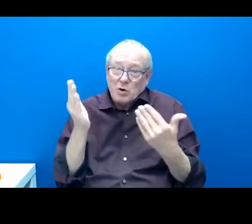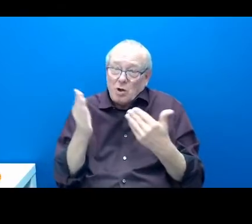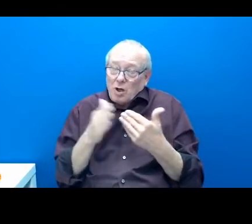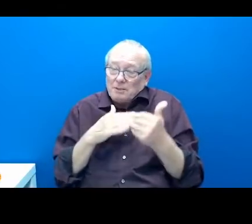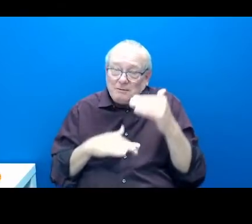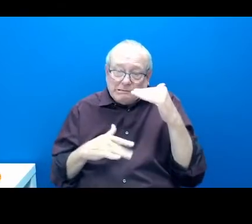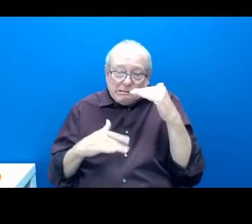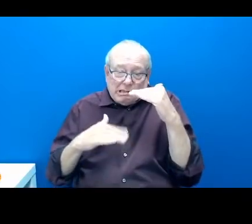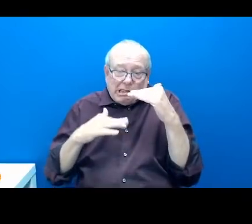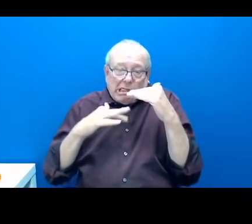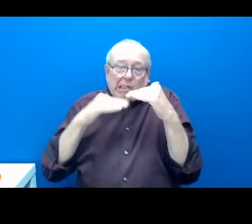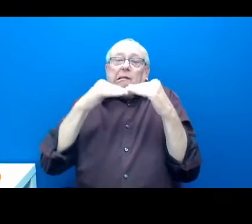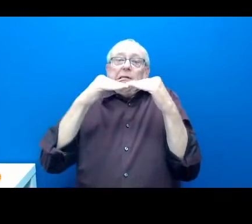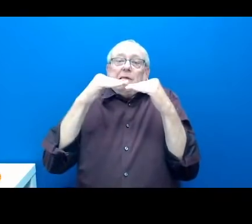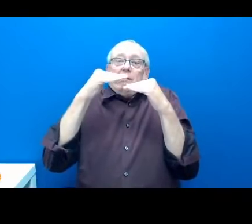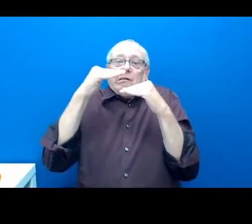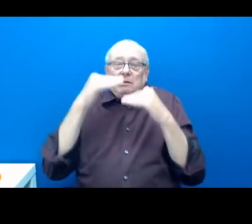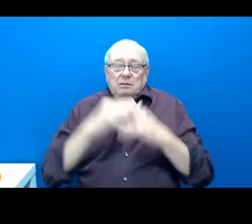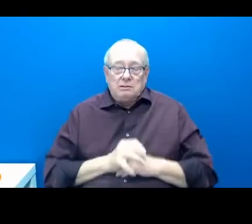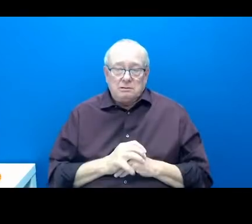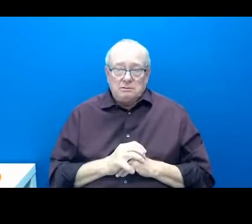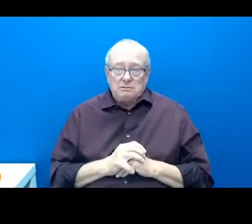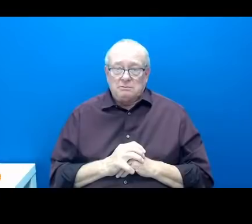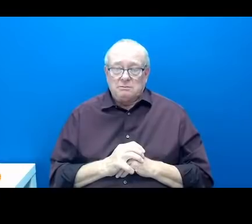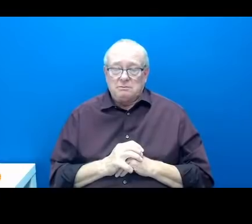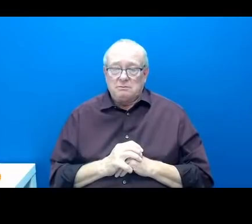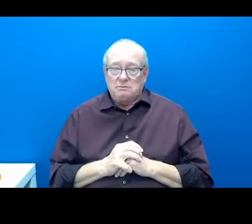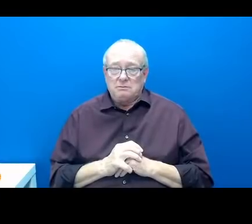a disaster zone.